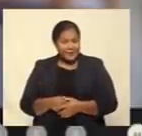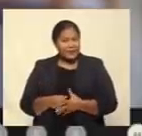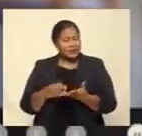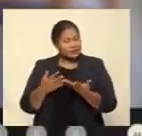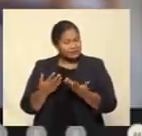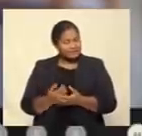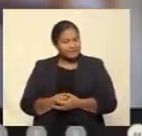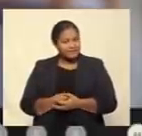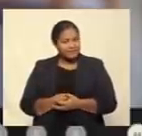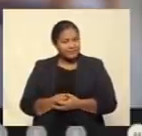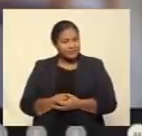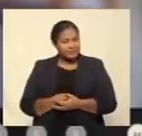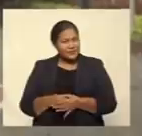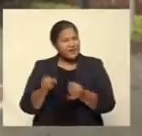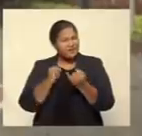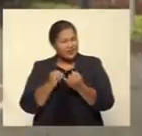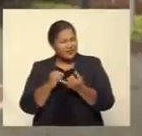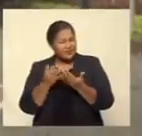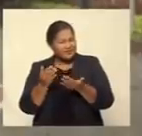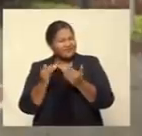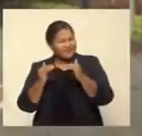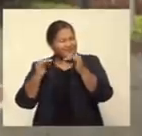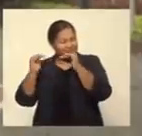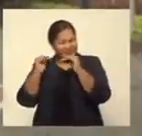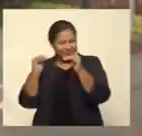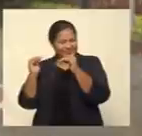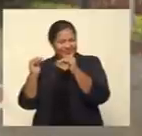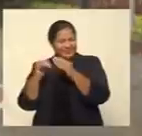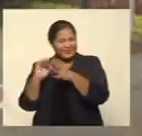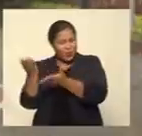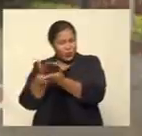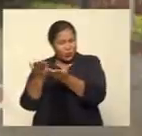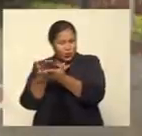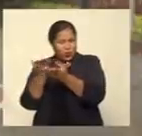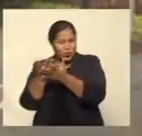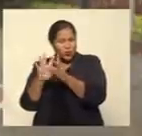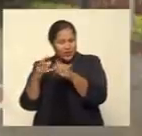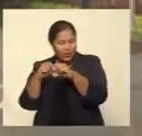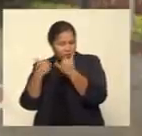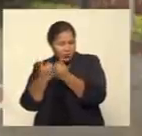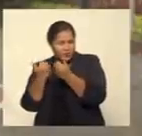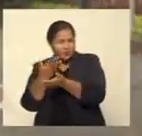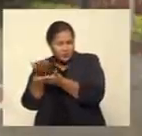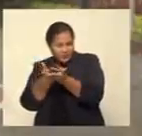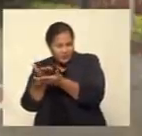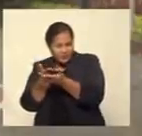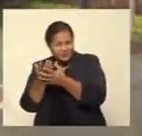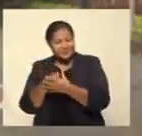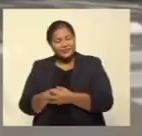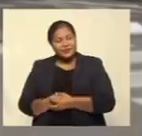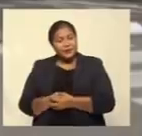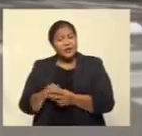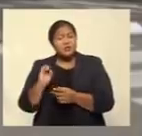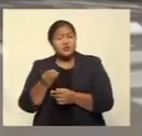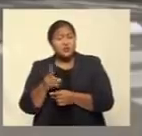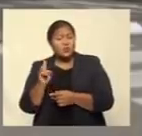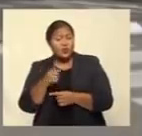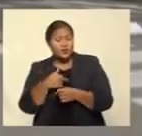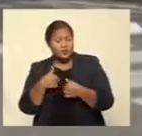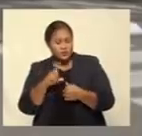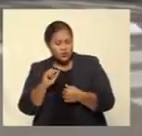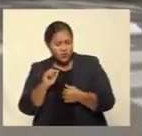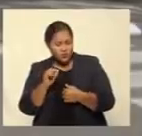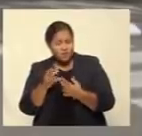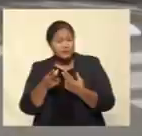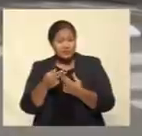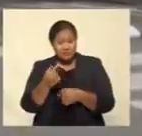very infancy stage. So what we did with China was we